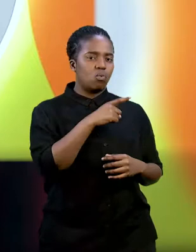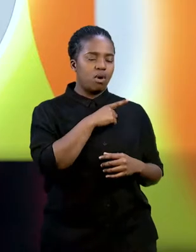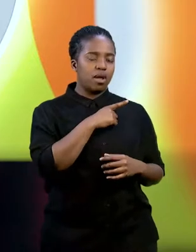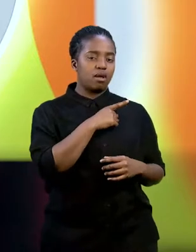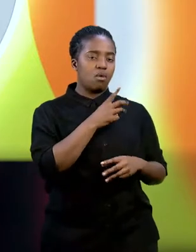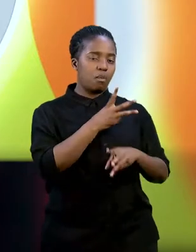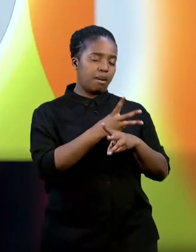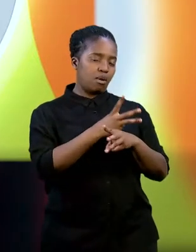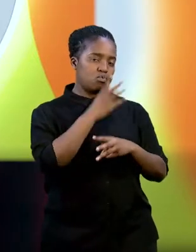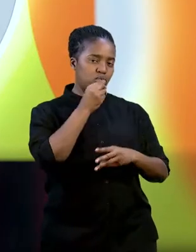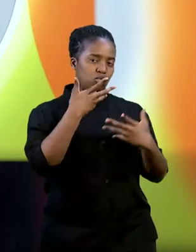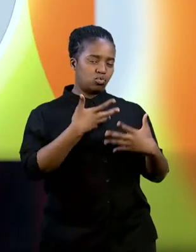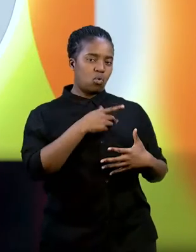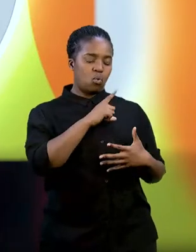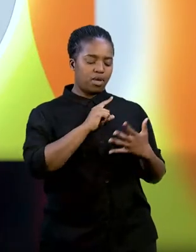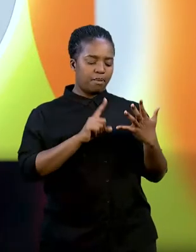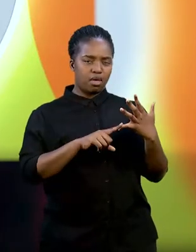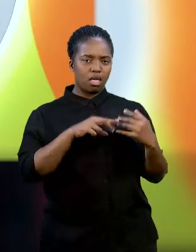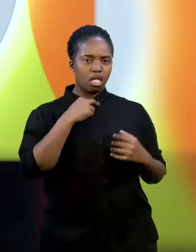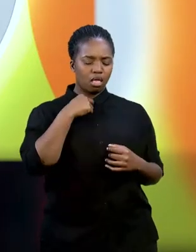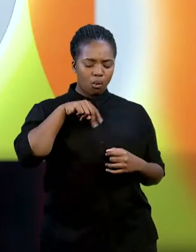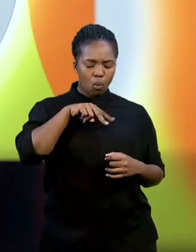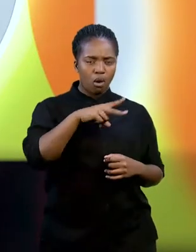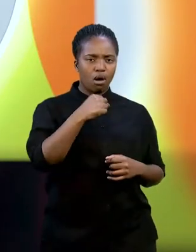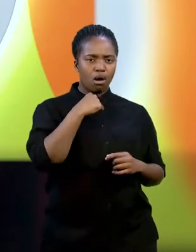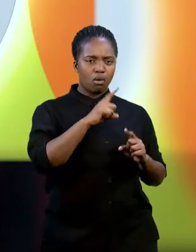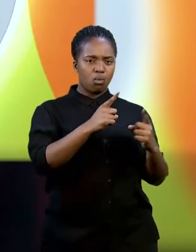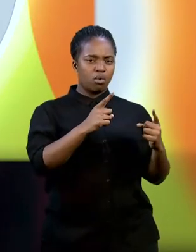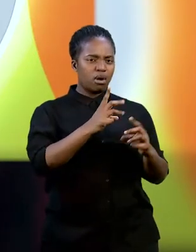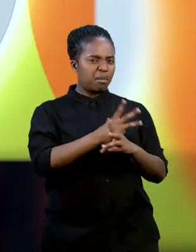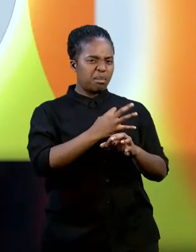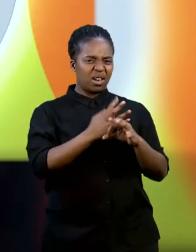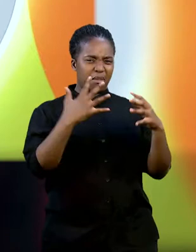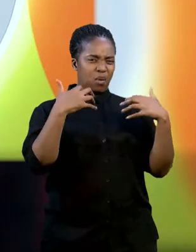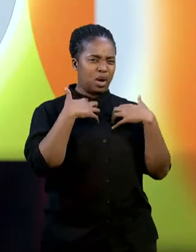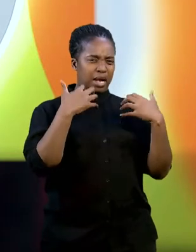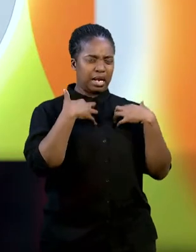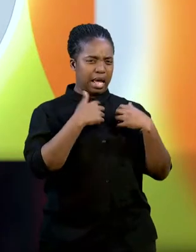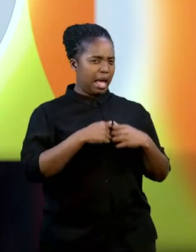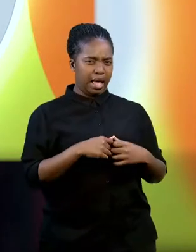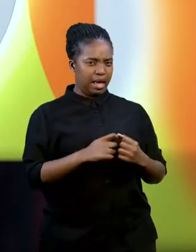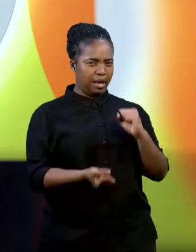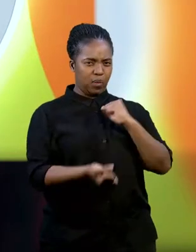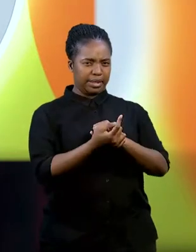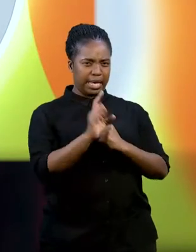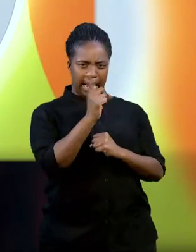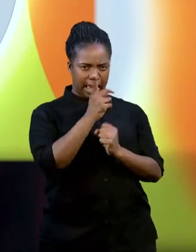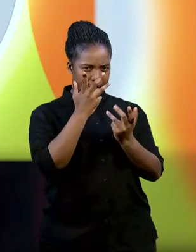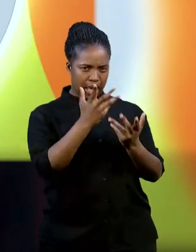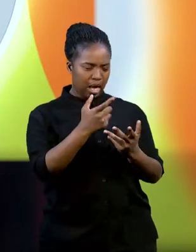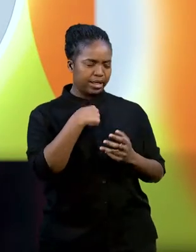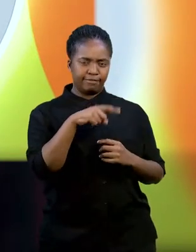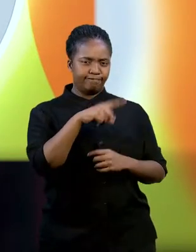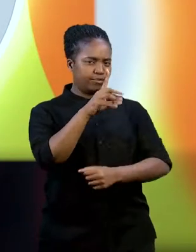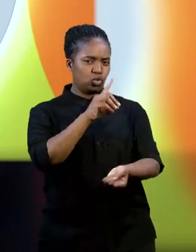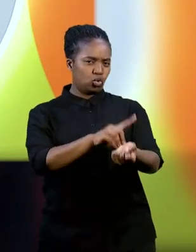According to my children, next time so ne batoma kuchatazeka. Basatse bo roetsa lang then ba ntse ya